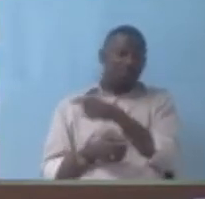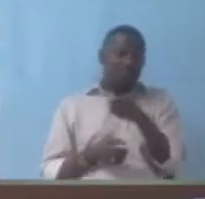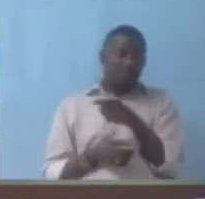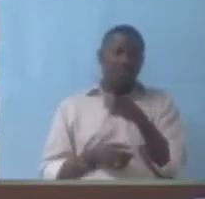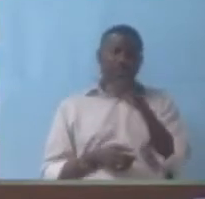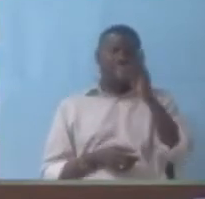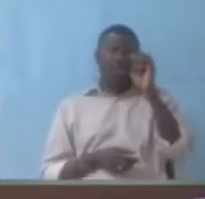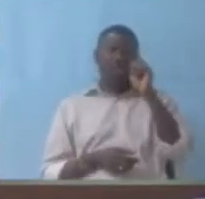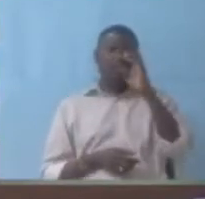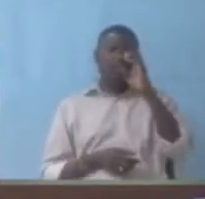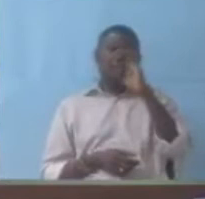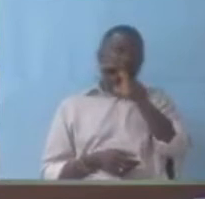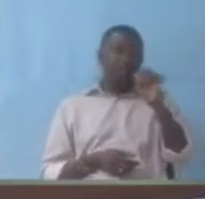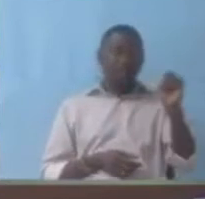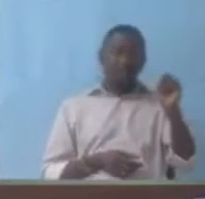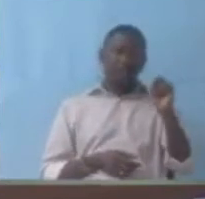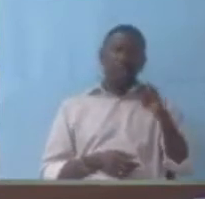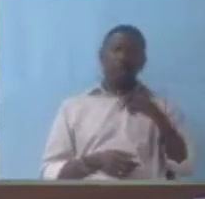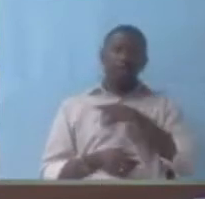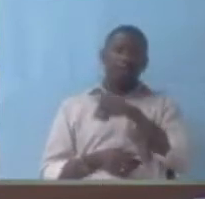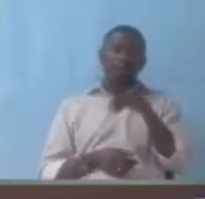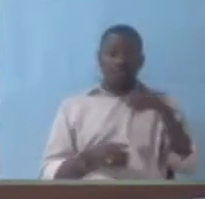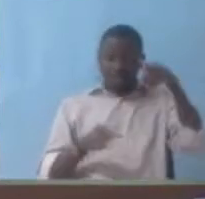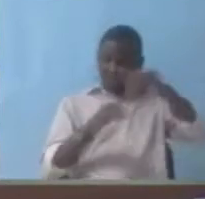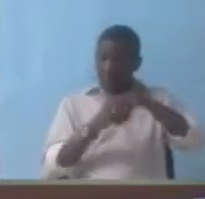they were incorporated in the